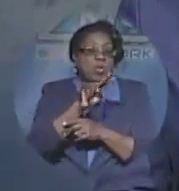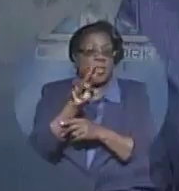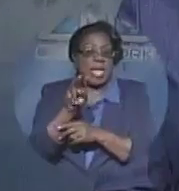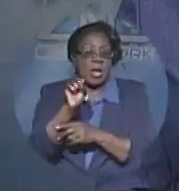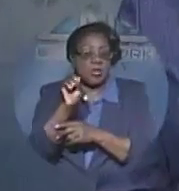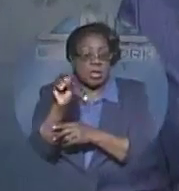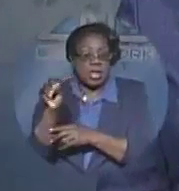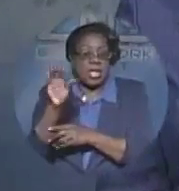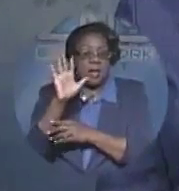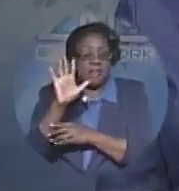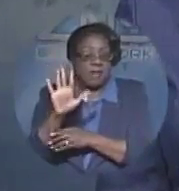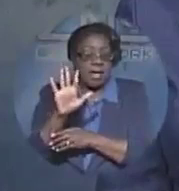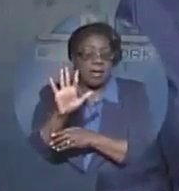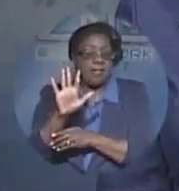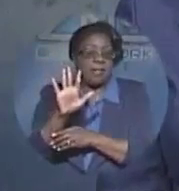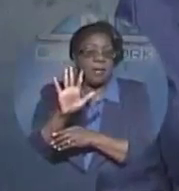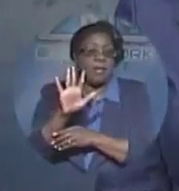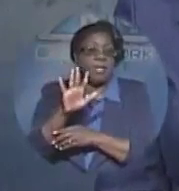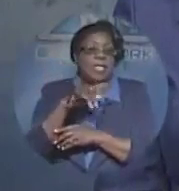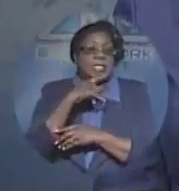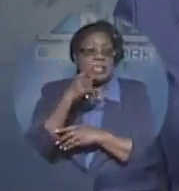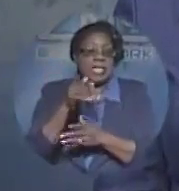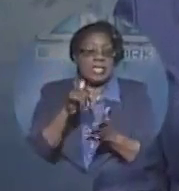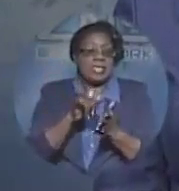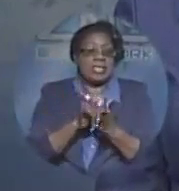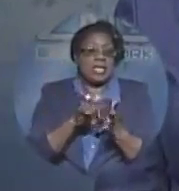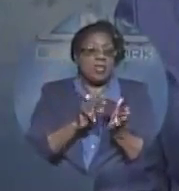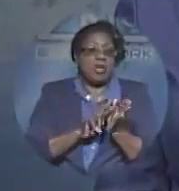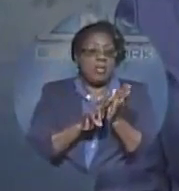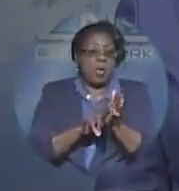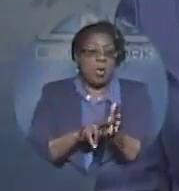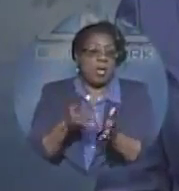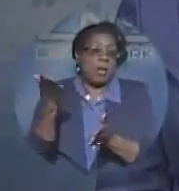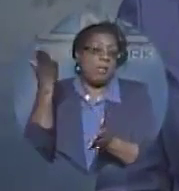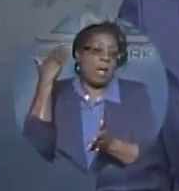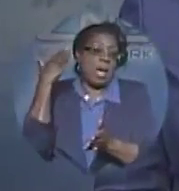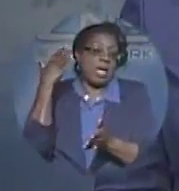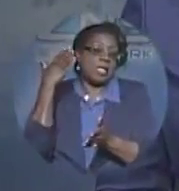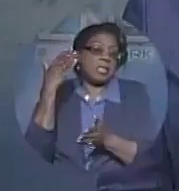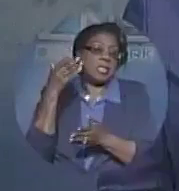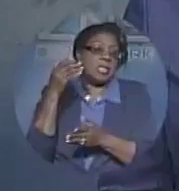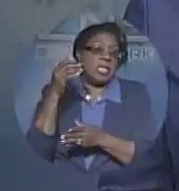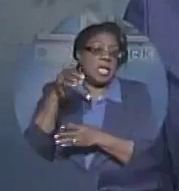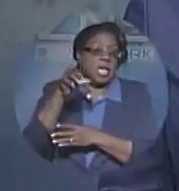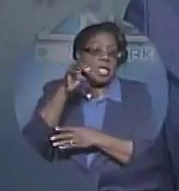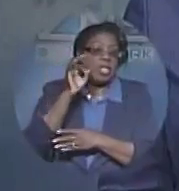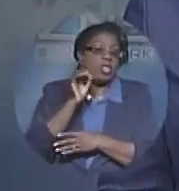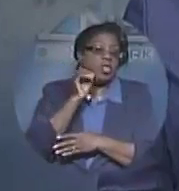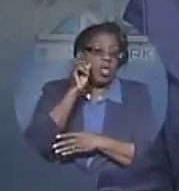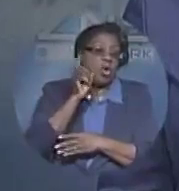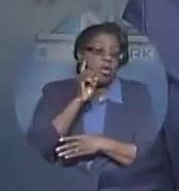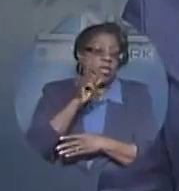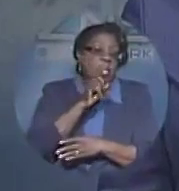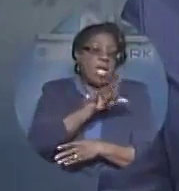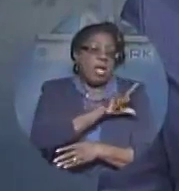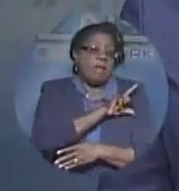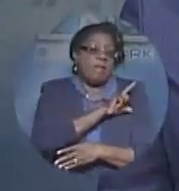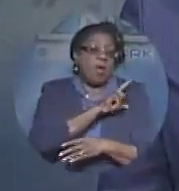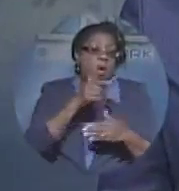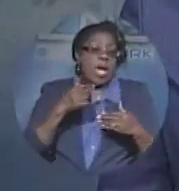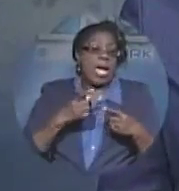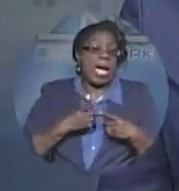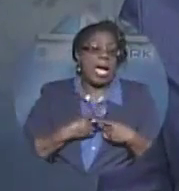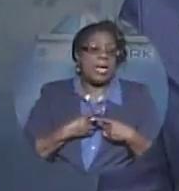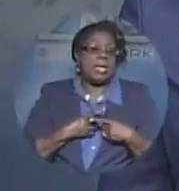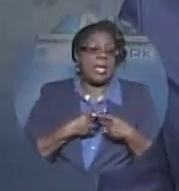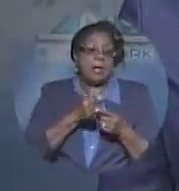reported, he said. According to the confidential report, former Bahamian Consular Chief of Affairs Dorothea LaFleur held a private lunch with the